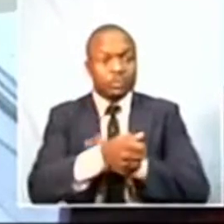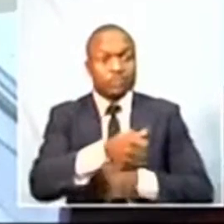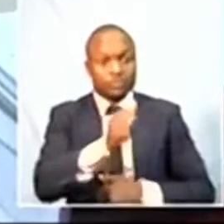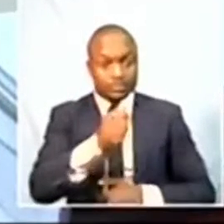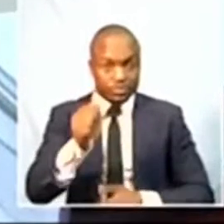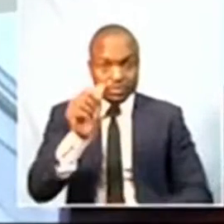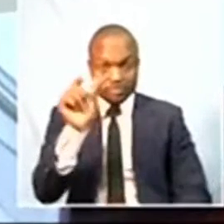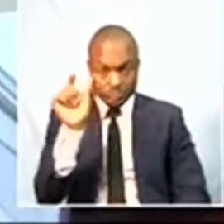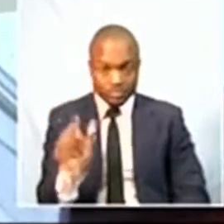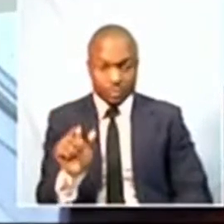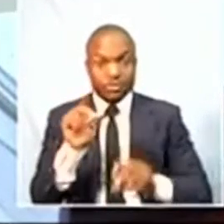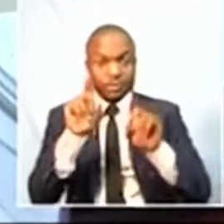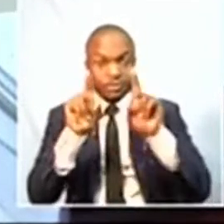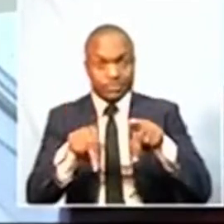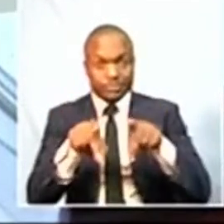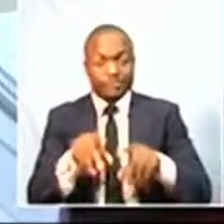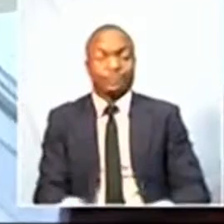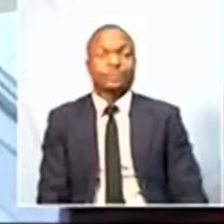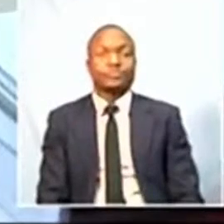individually.